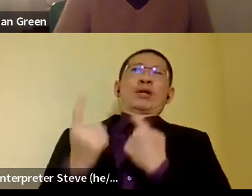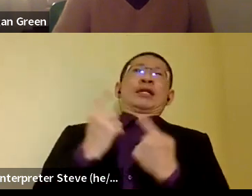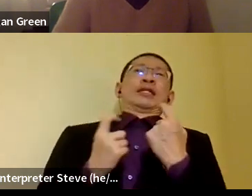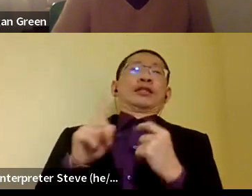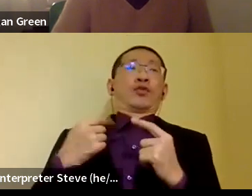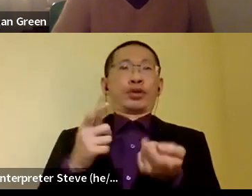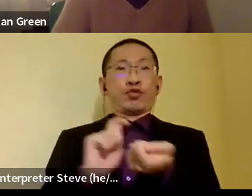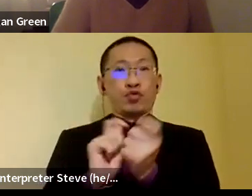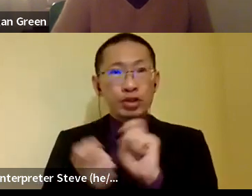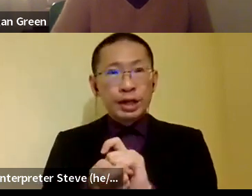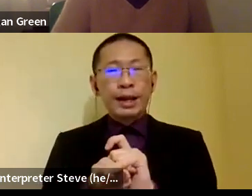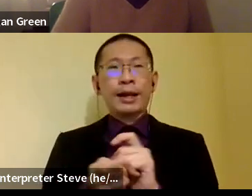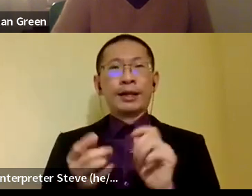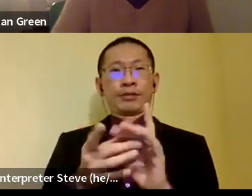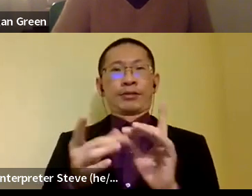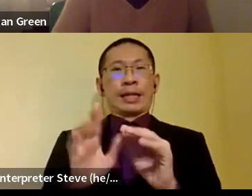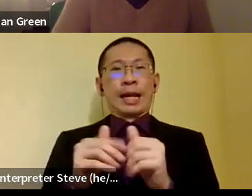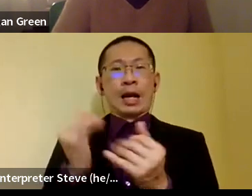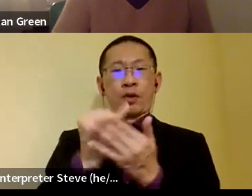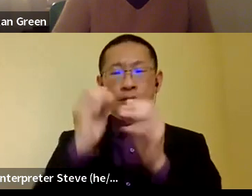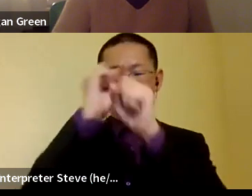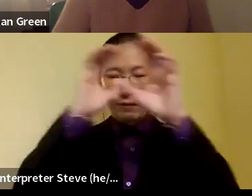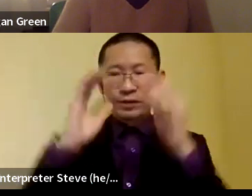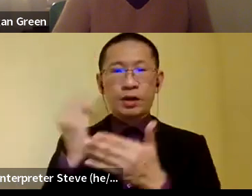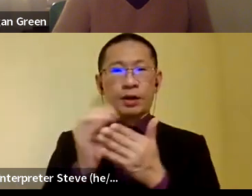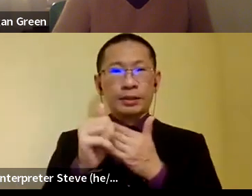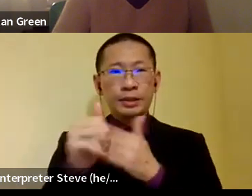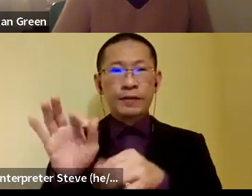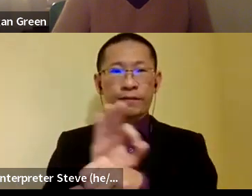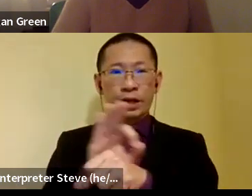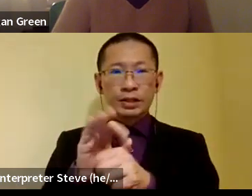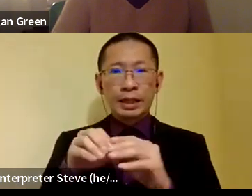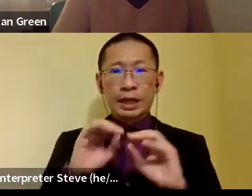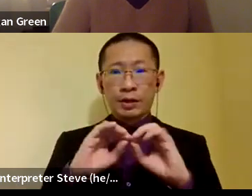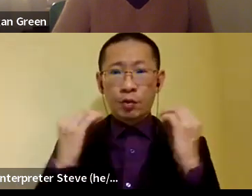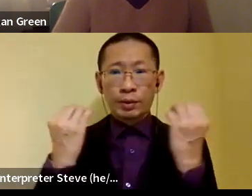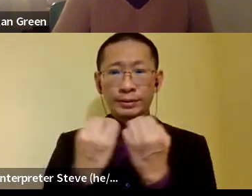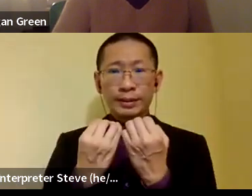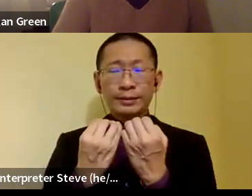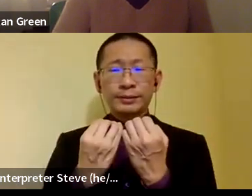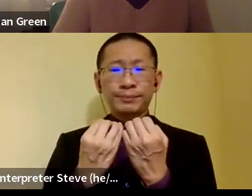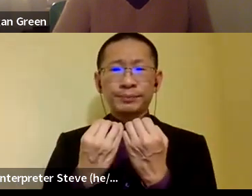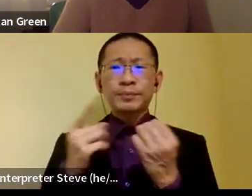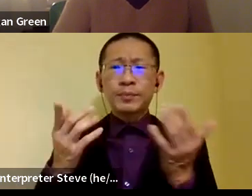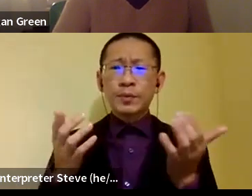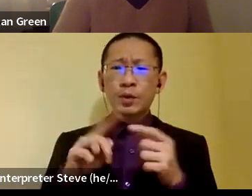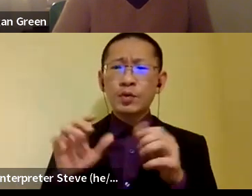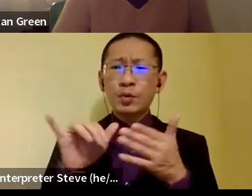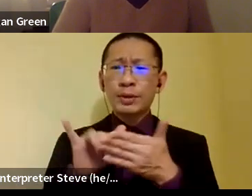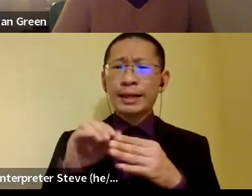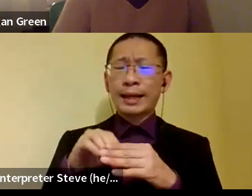change the narrative of how artistic vision, artistic leadership functions at an organization, and you want to do it in